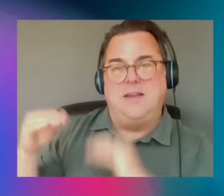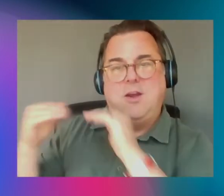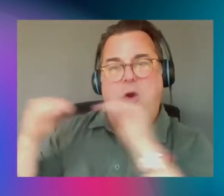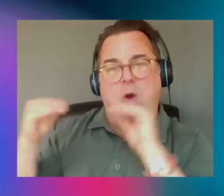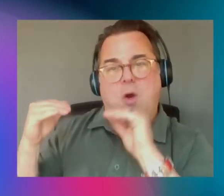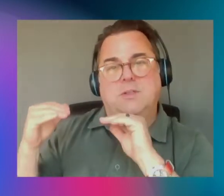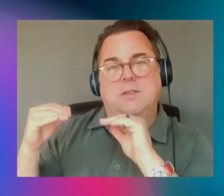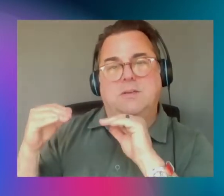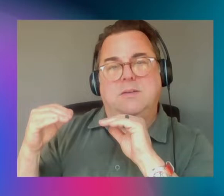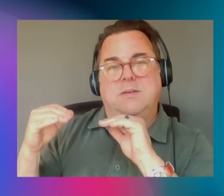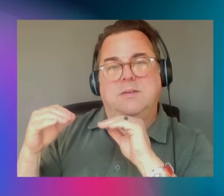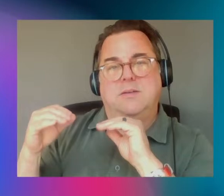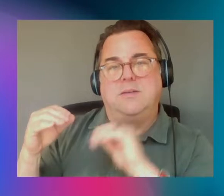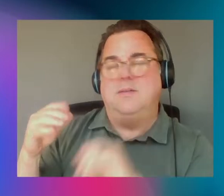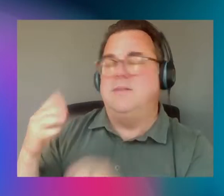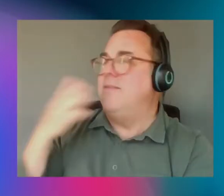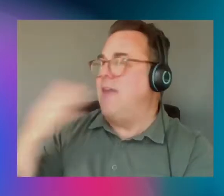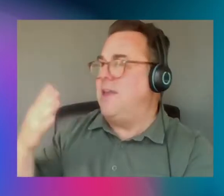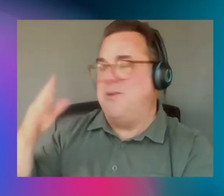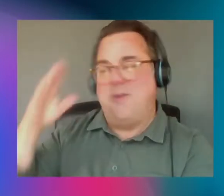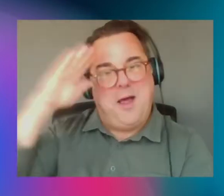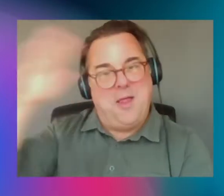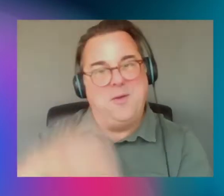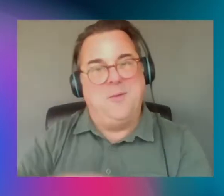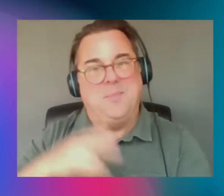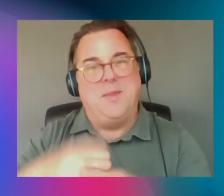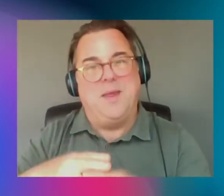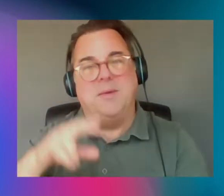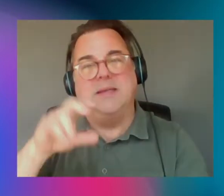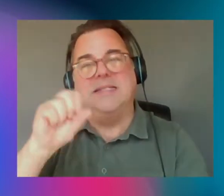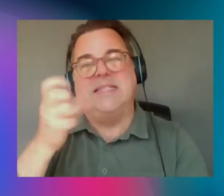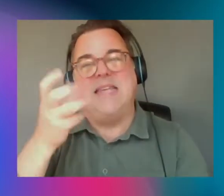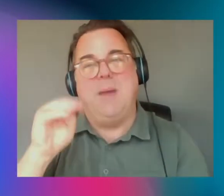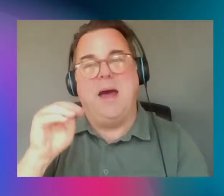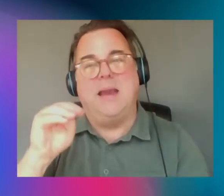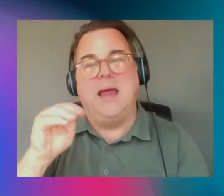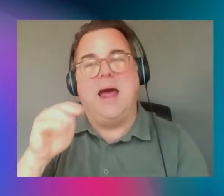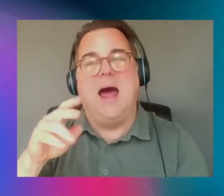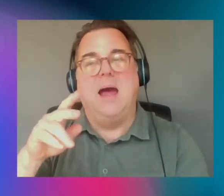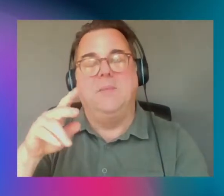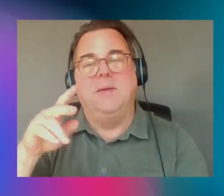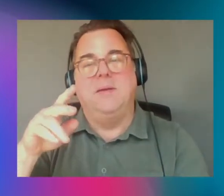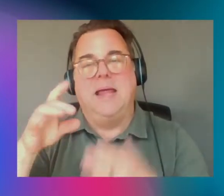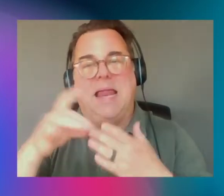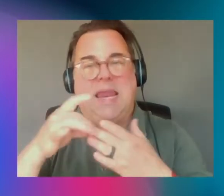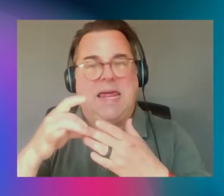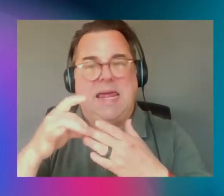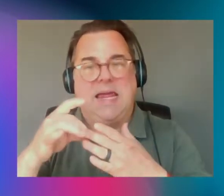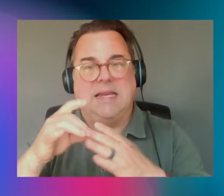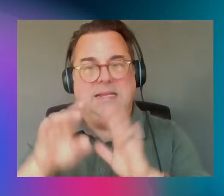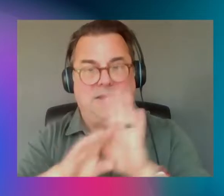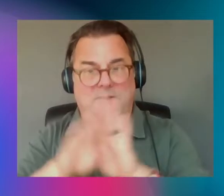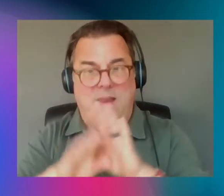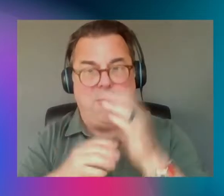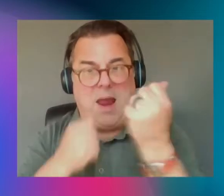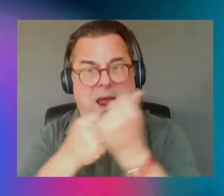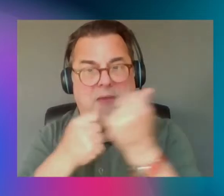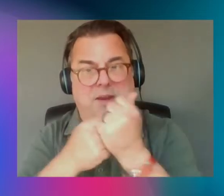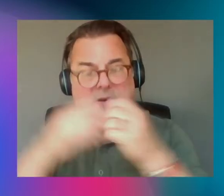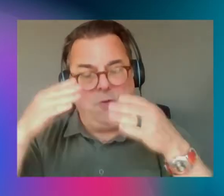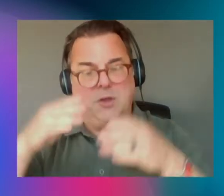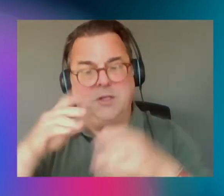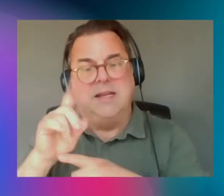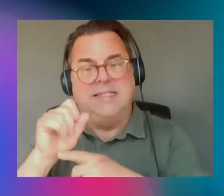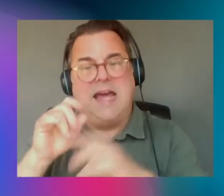Thank you so much, Brian. Hello, everyone. My name is Suman Debnath. I'm a principal developer advocate focusing around data engineering and